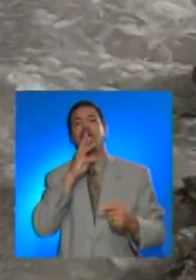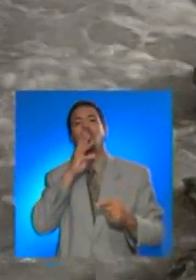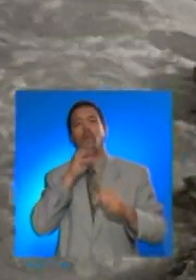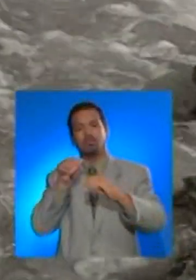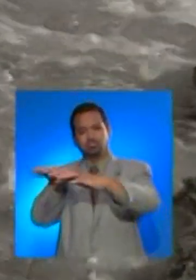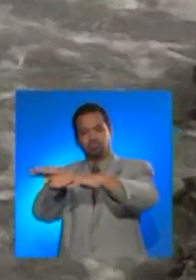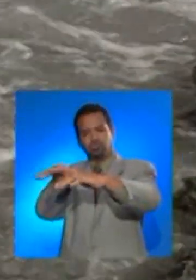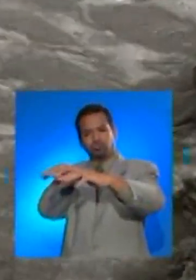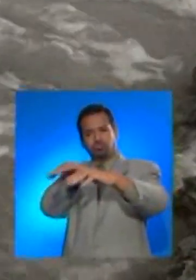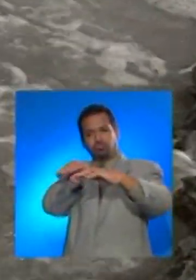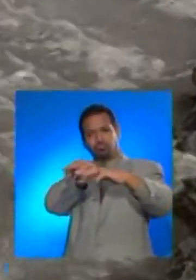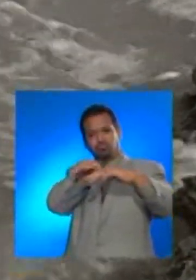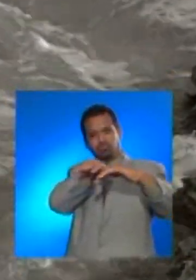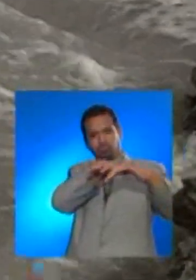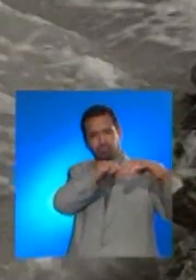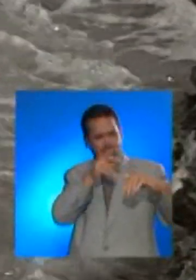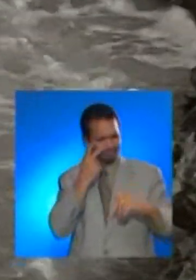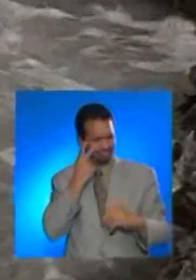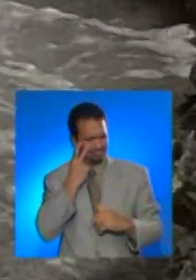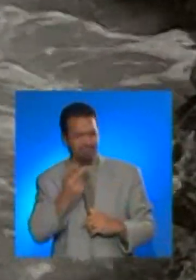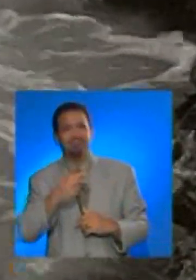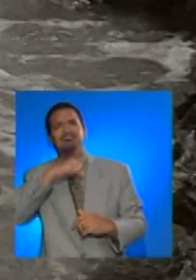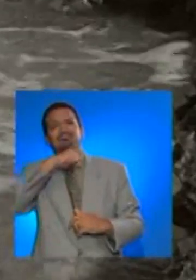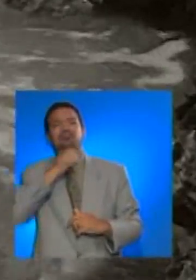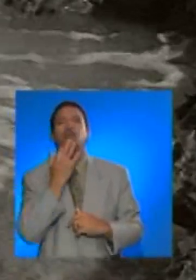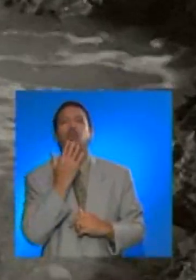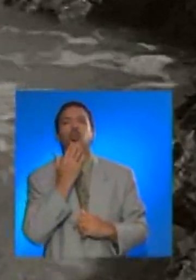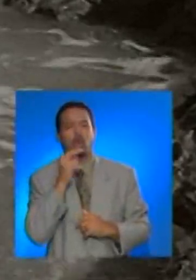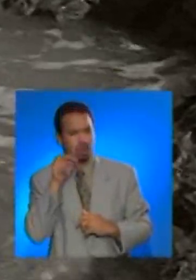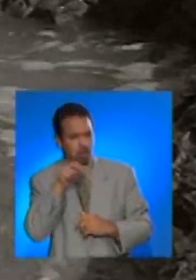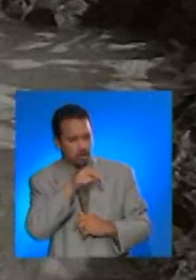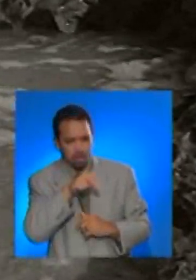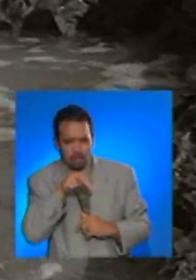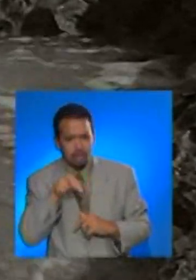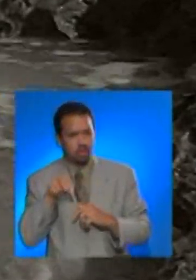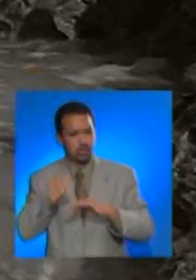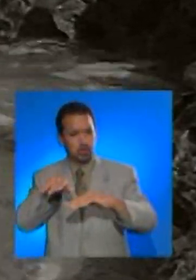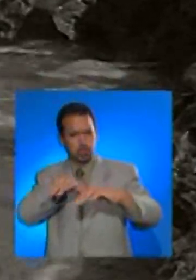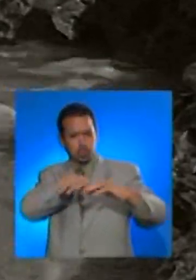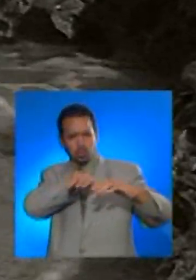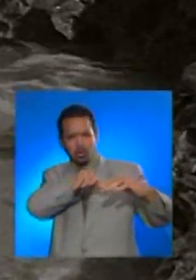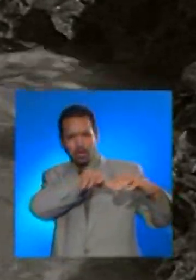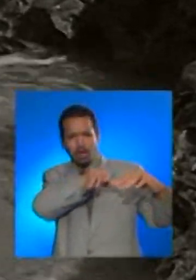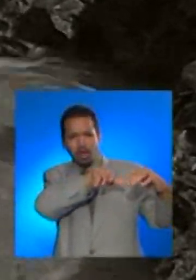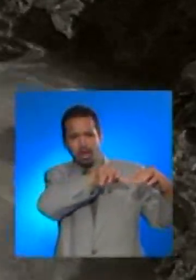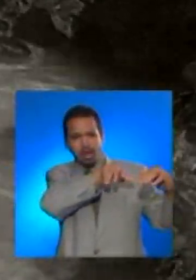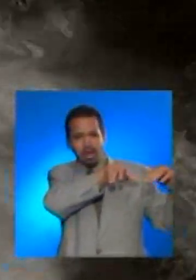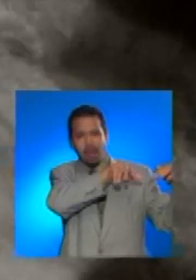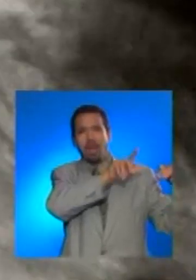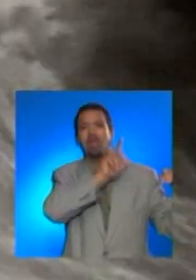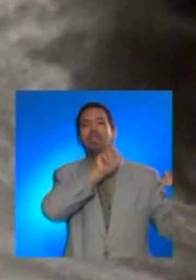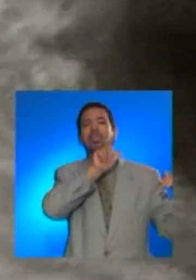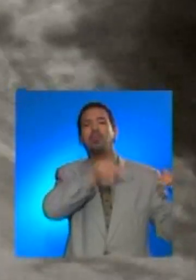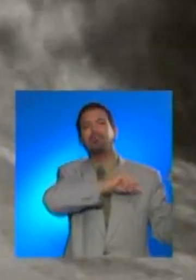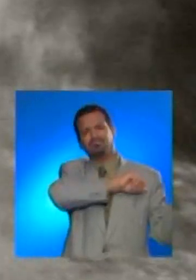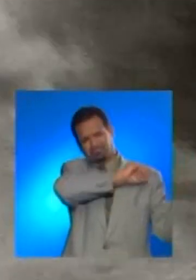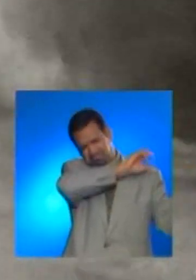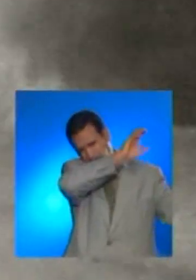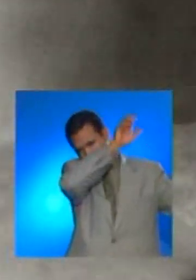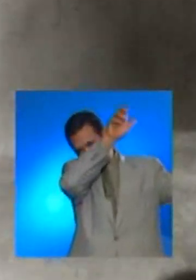to withdraw as it exposed reef and parts of the seabed. Shortly afterward, the first wave